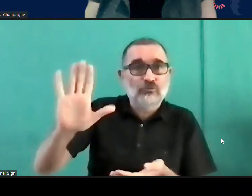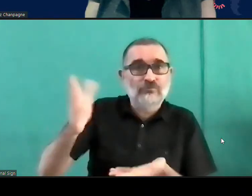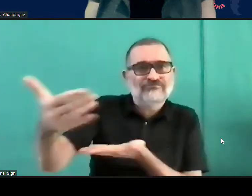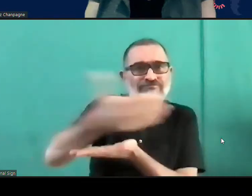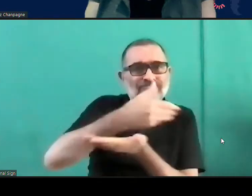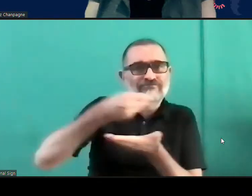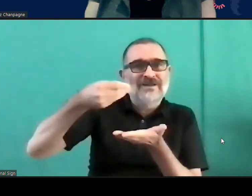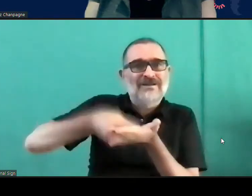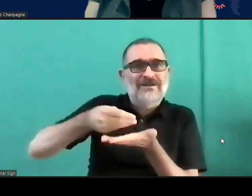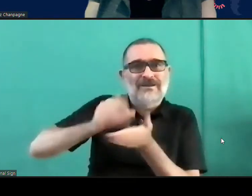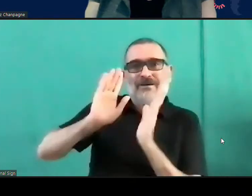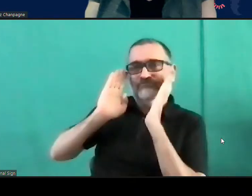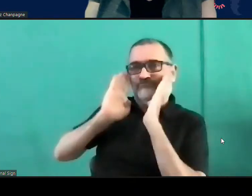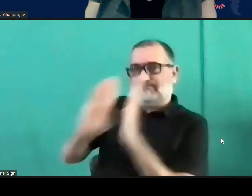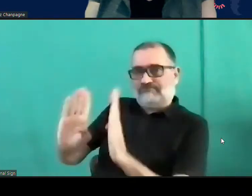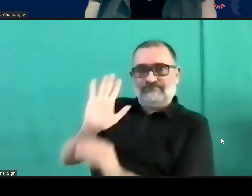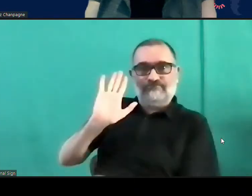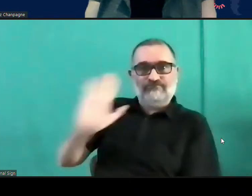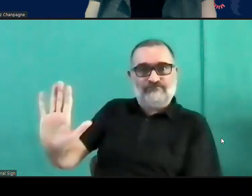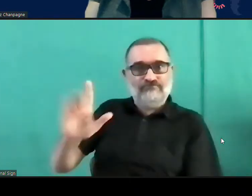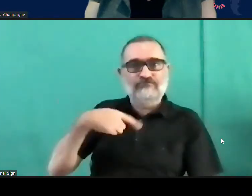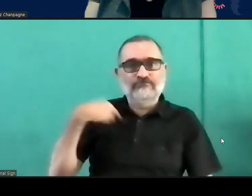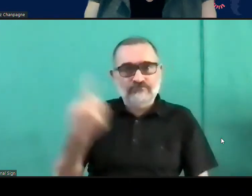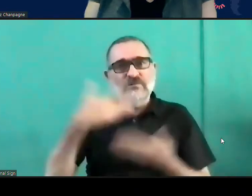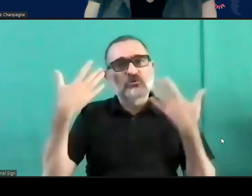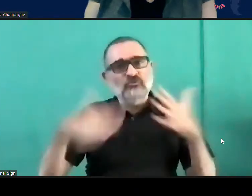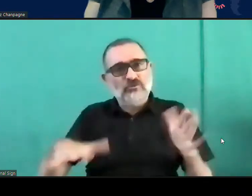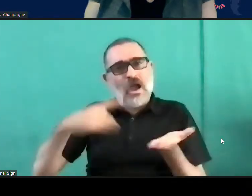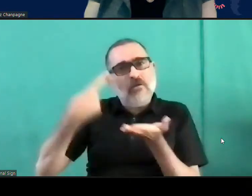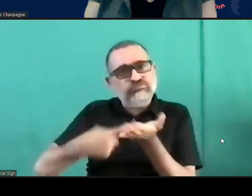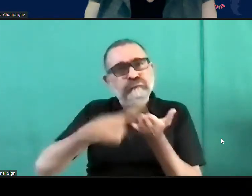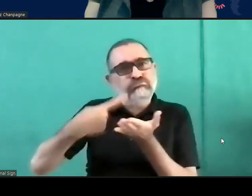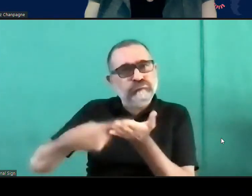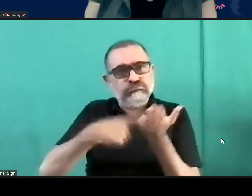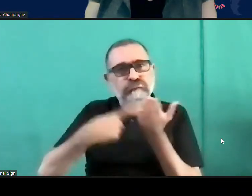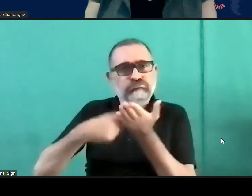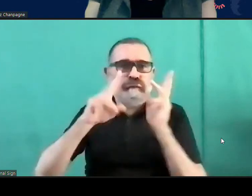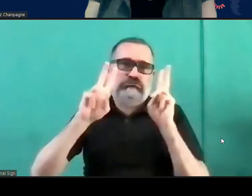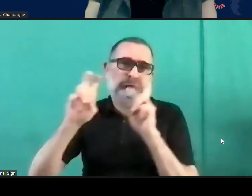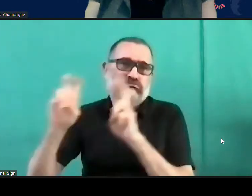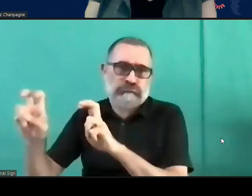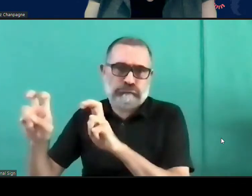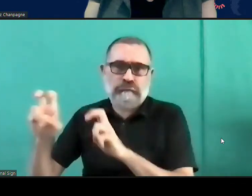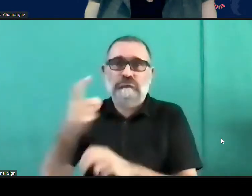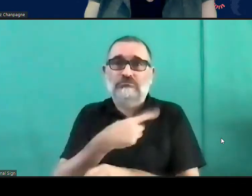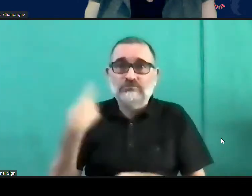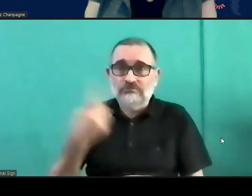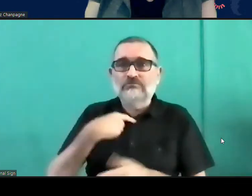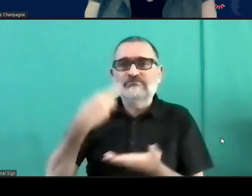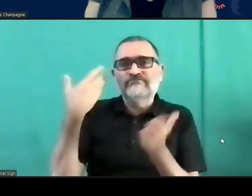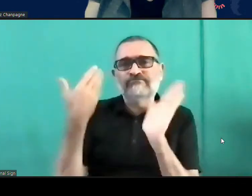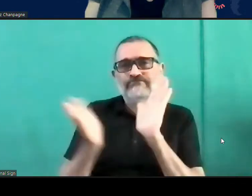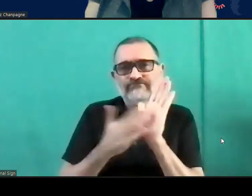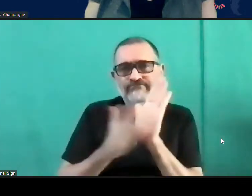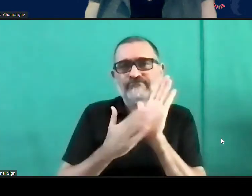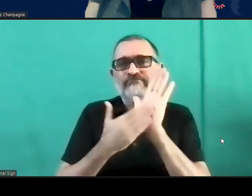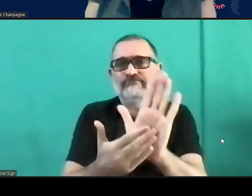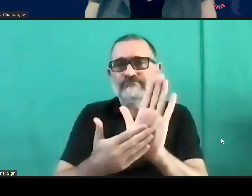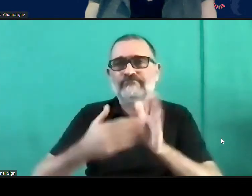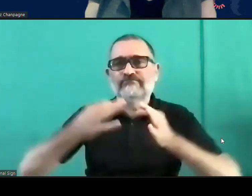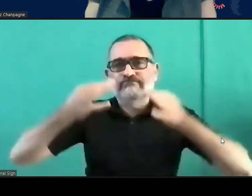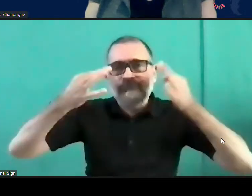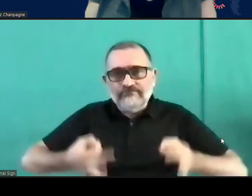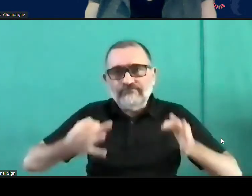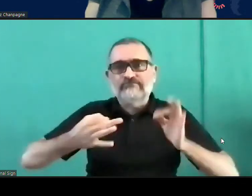harmful products. And this helps us comply with our human rights obligations. So if we want to move forward in